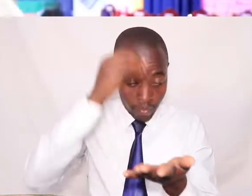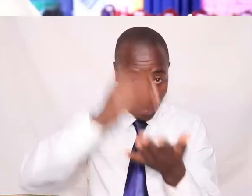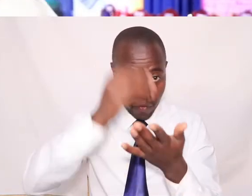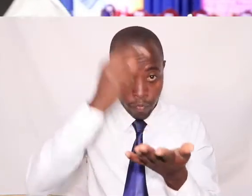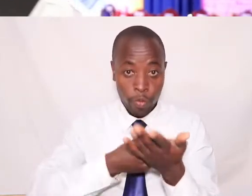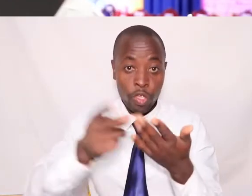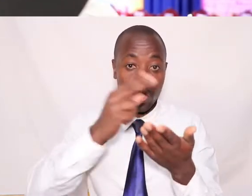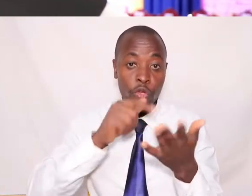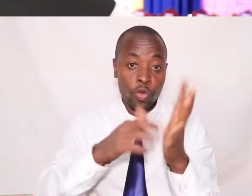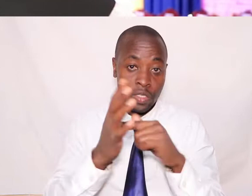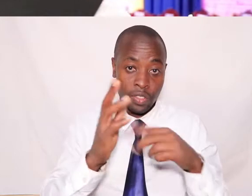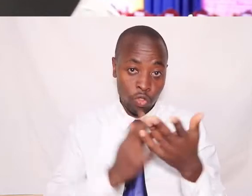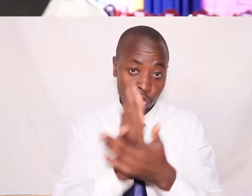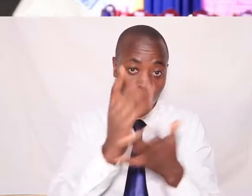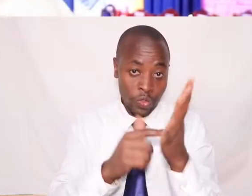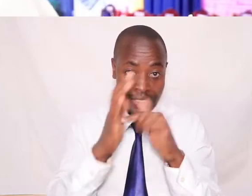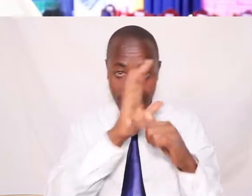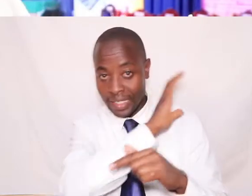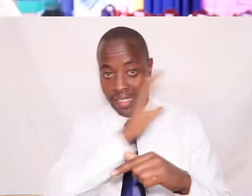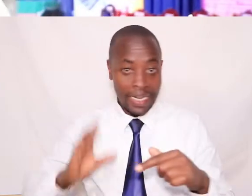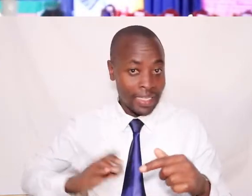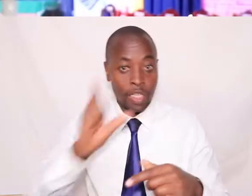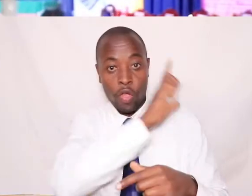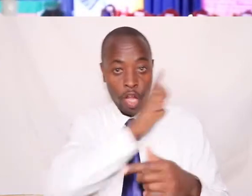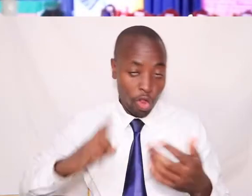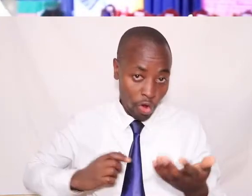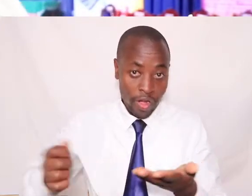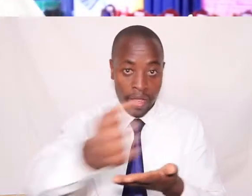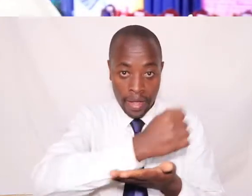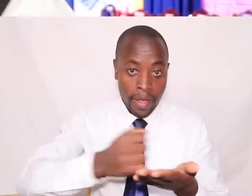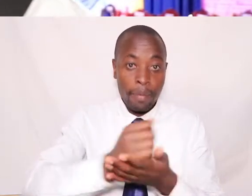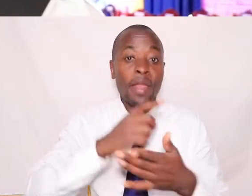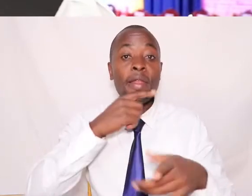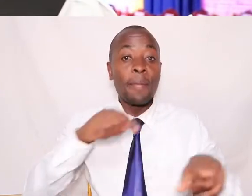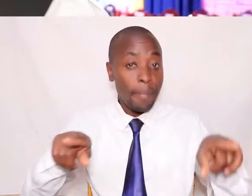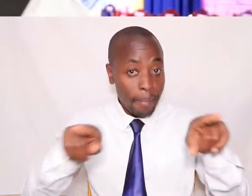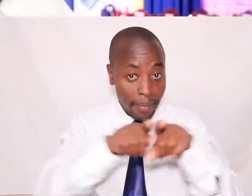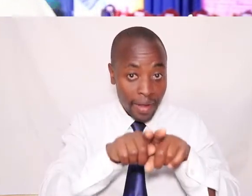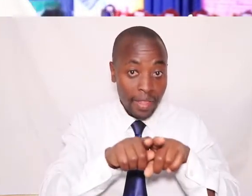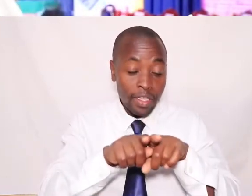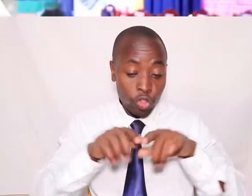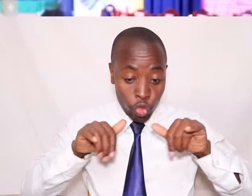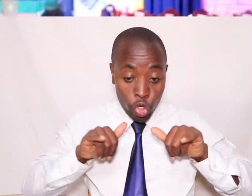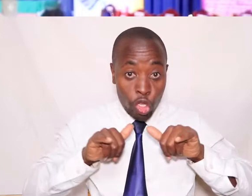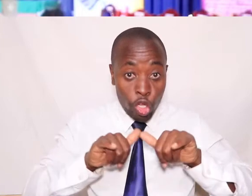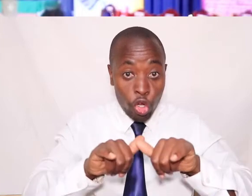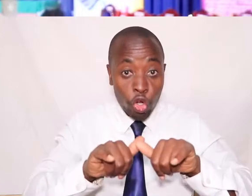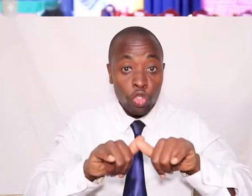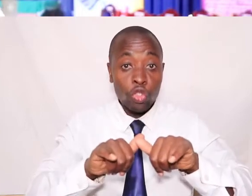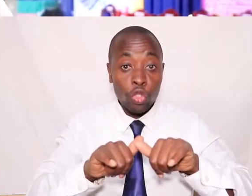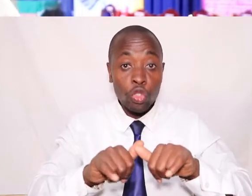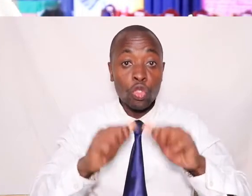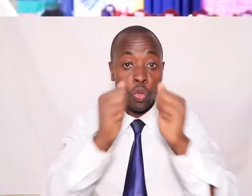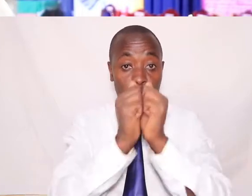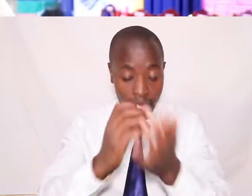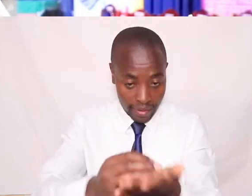Spirit through Jesus Christ our Lord. Amen. Brethren, we are continuing with our series of great men in the